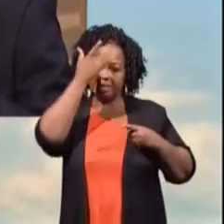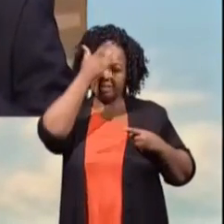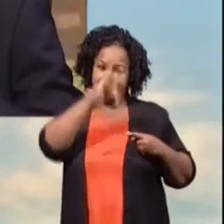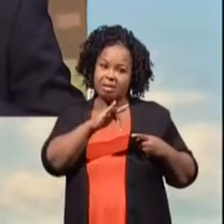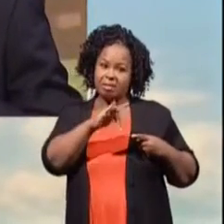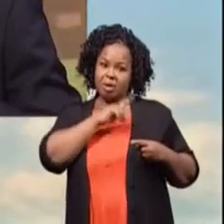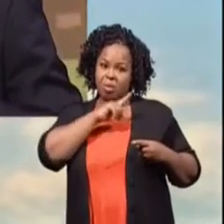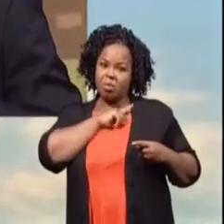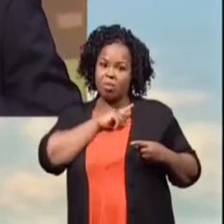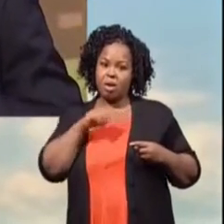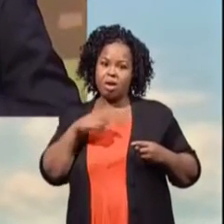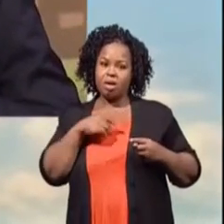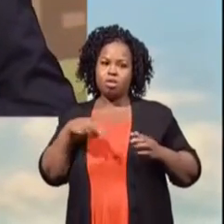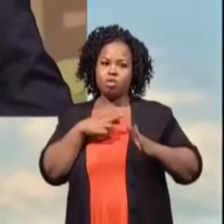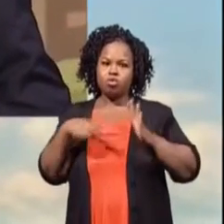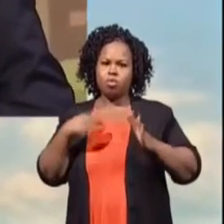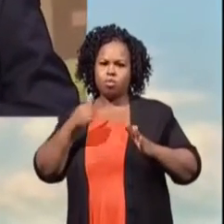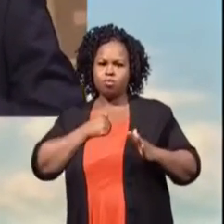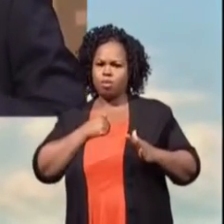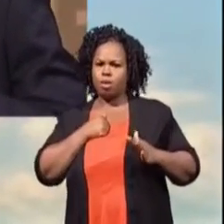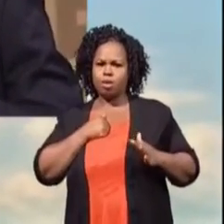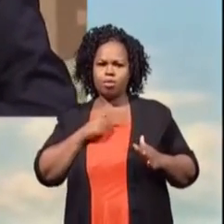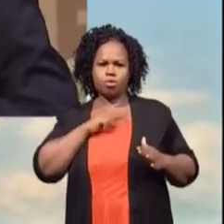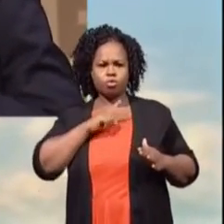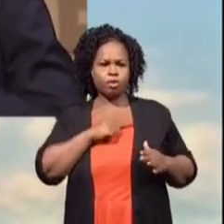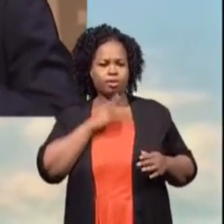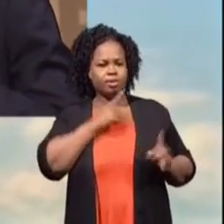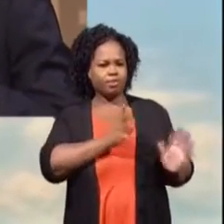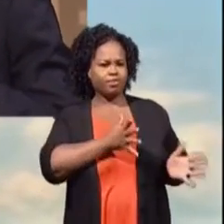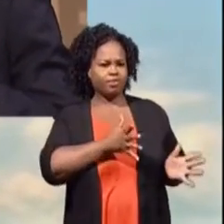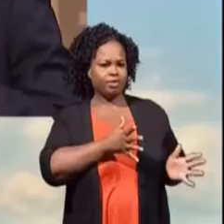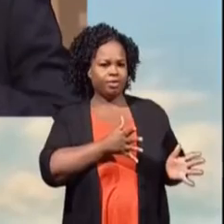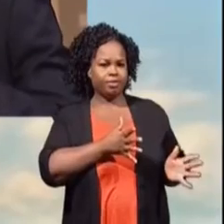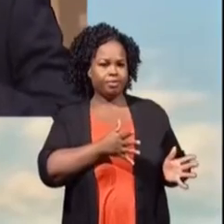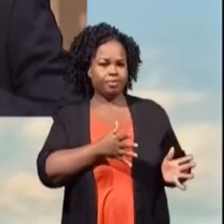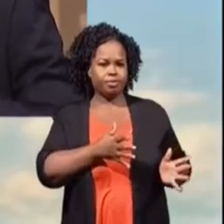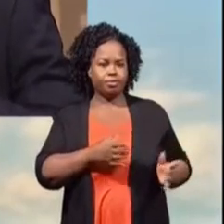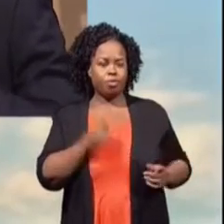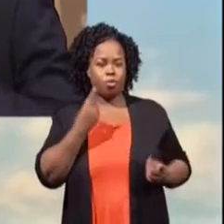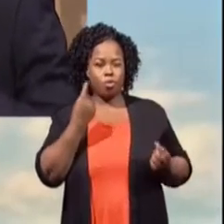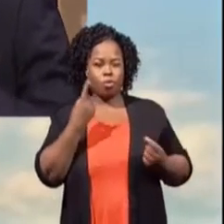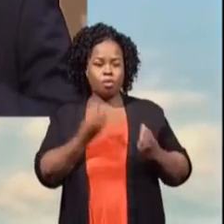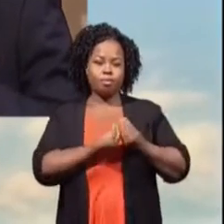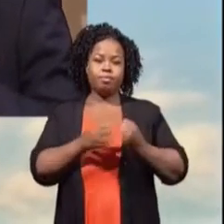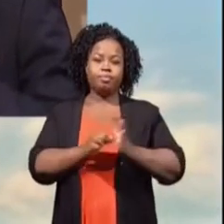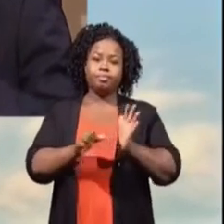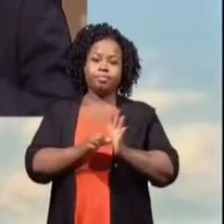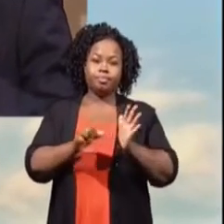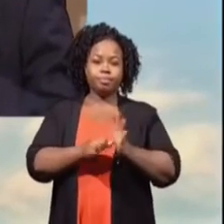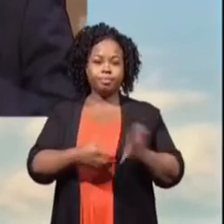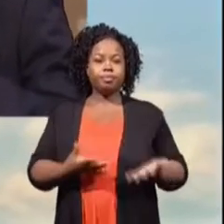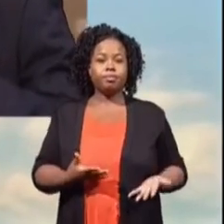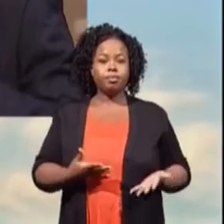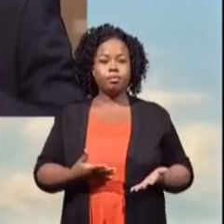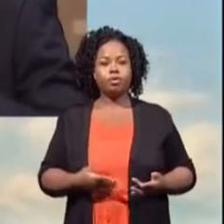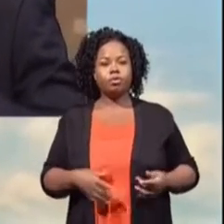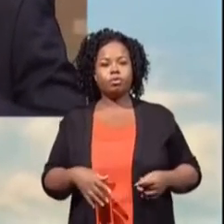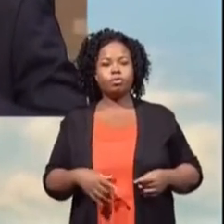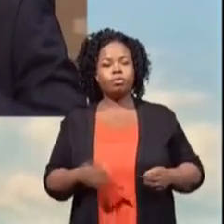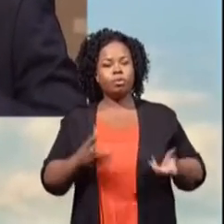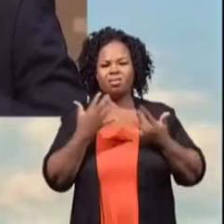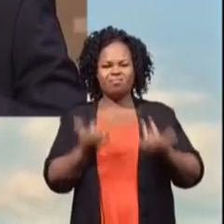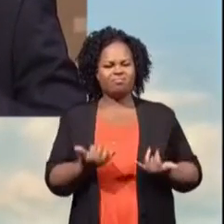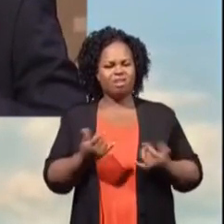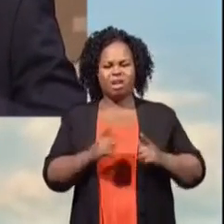is smarter than this one because I tsa role ya bon hona le ntate ntwa e bua ya hona le ntwa e botlhoko go ntse re bua ka yona